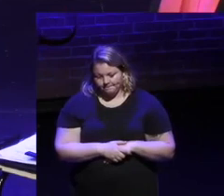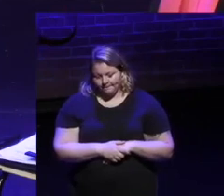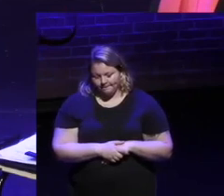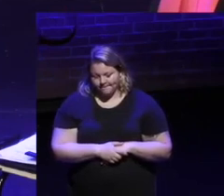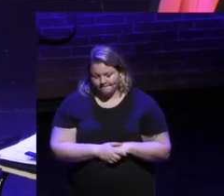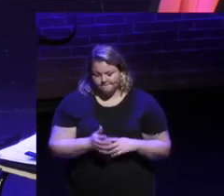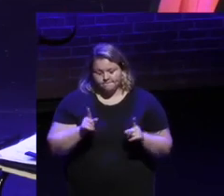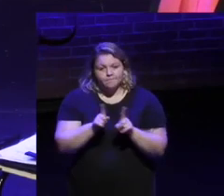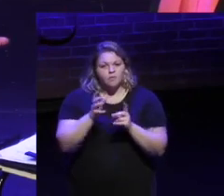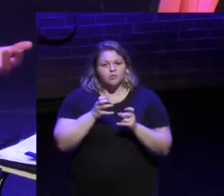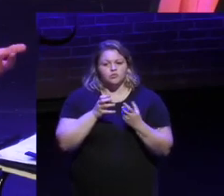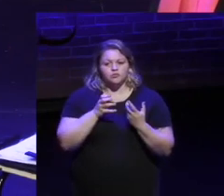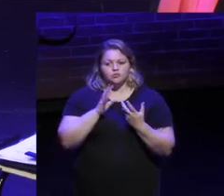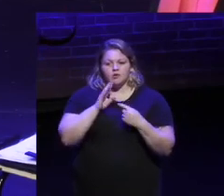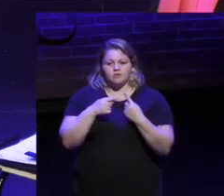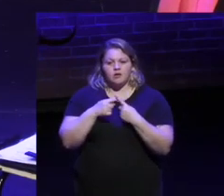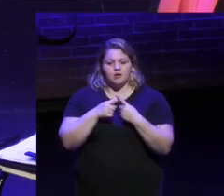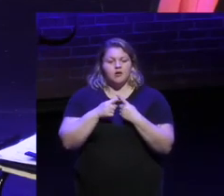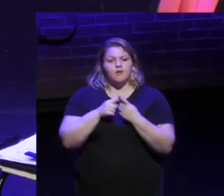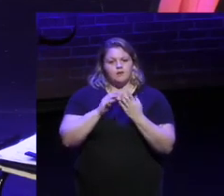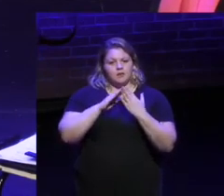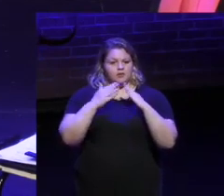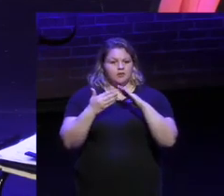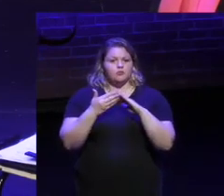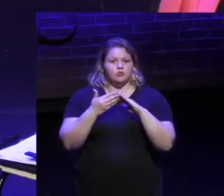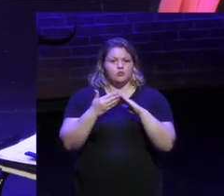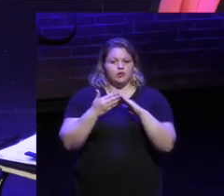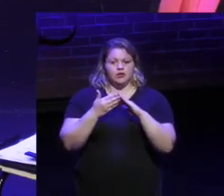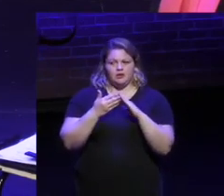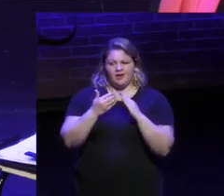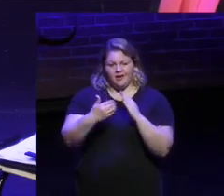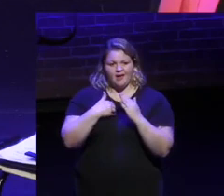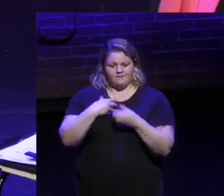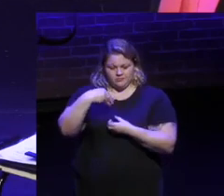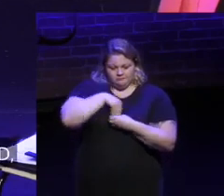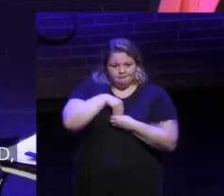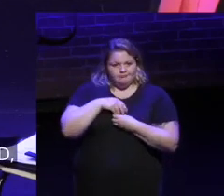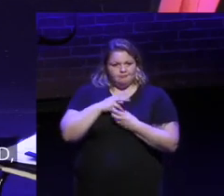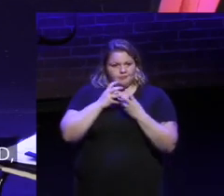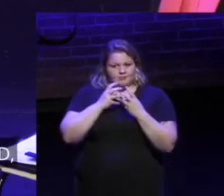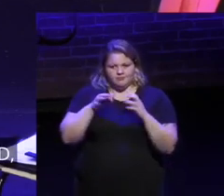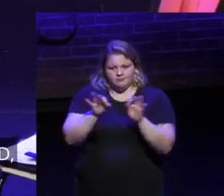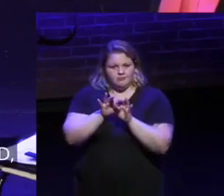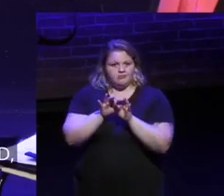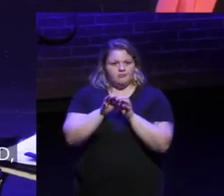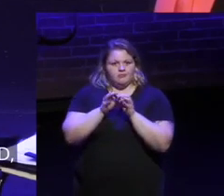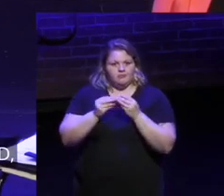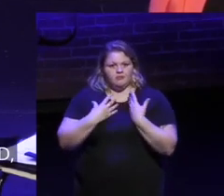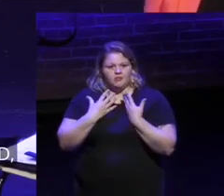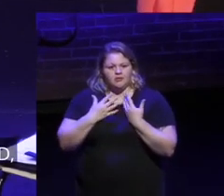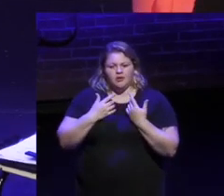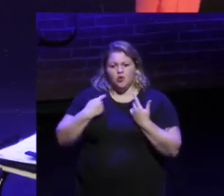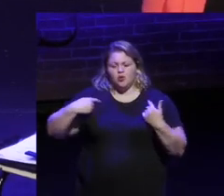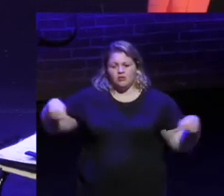is intrinsically, which was a topic that we all talked about today. We went through a lot. Everyone went through a lot